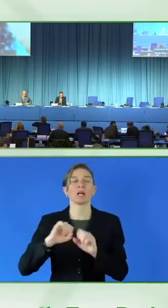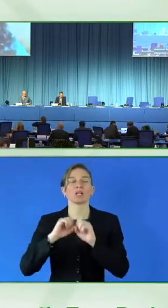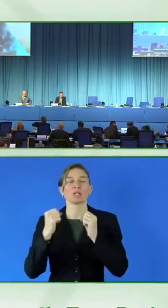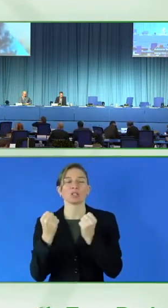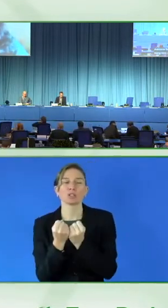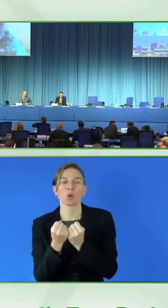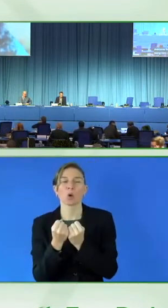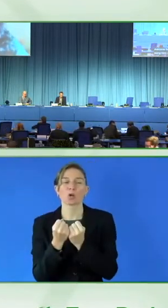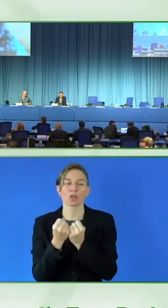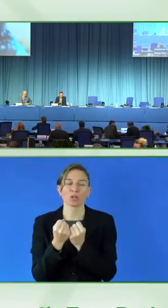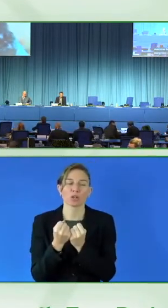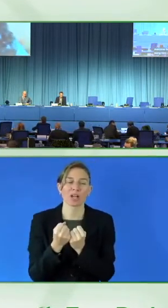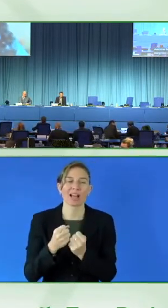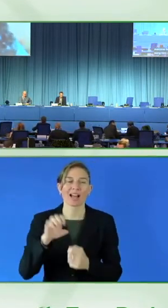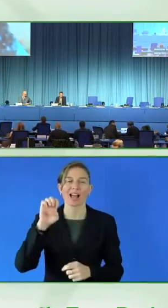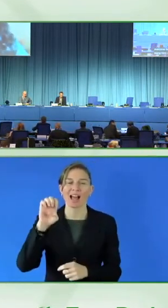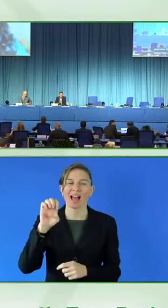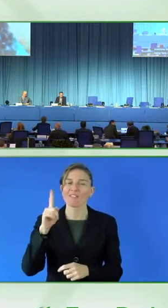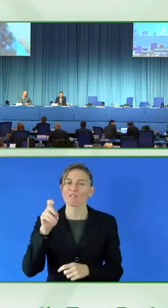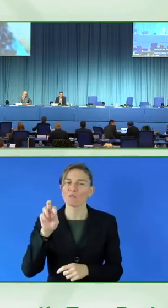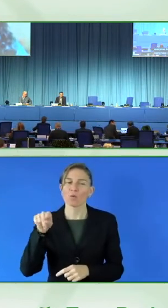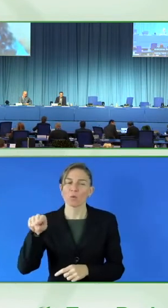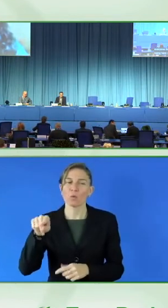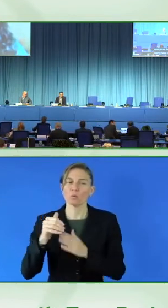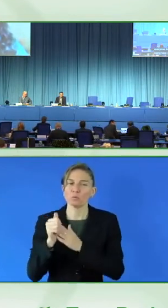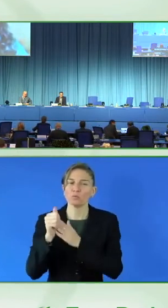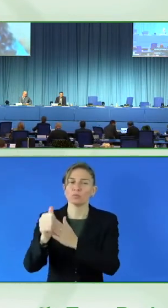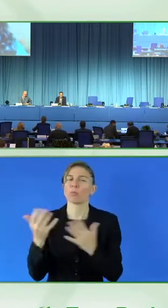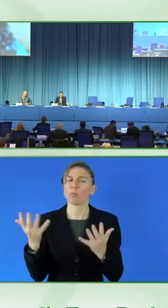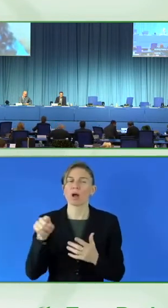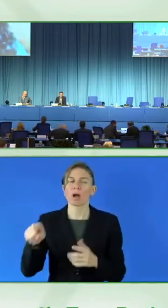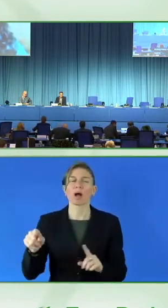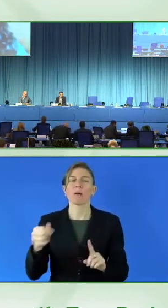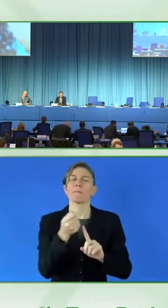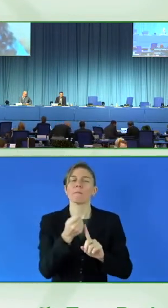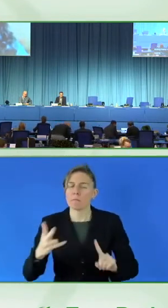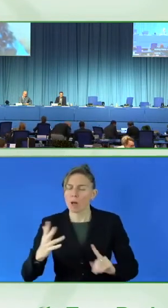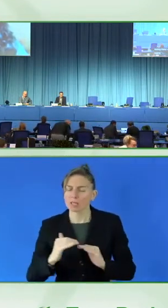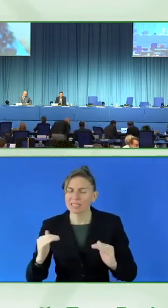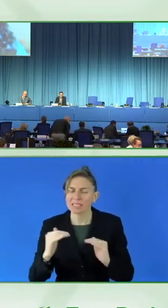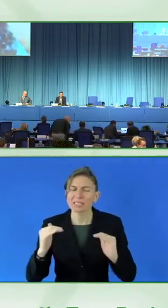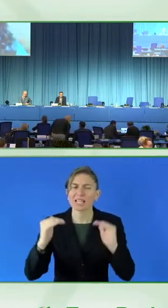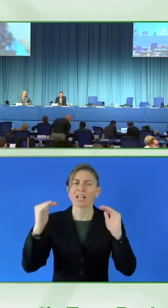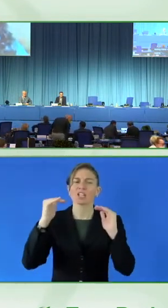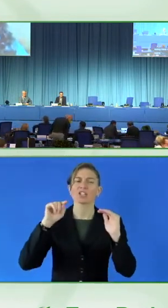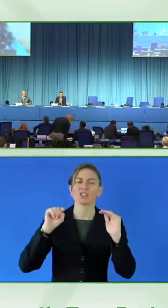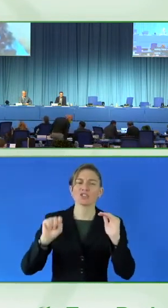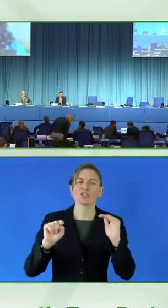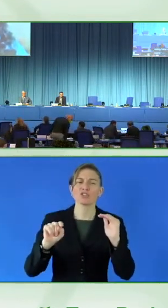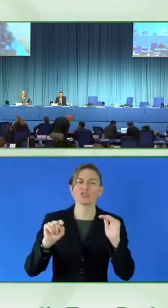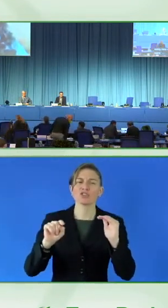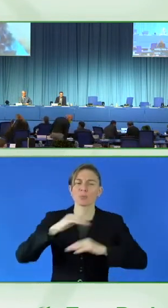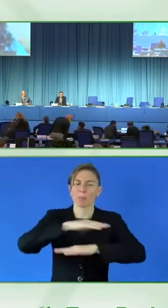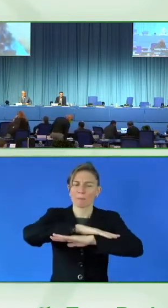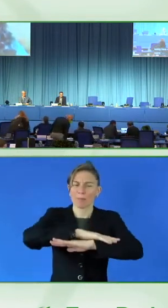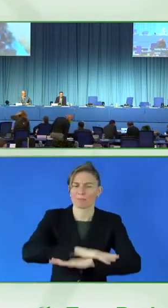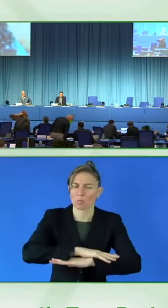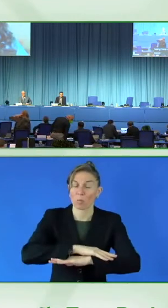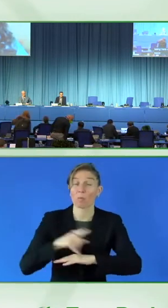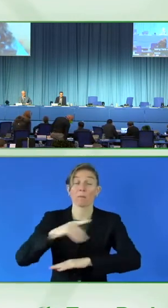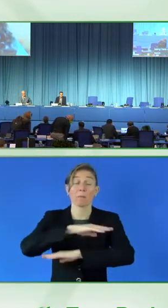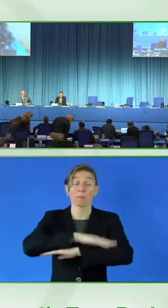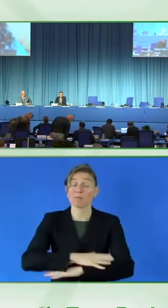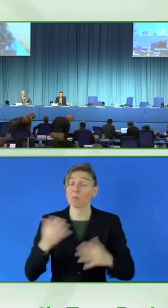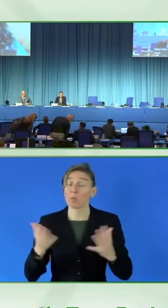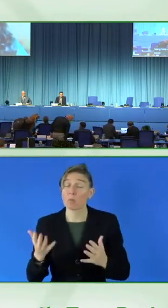Alpha is a multi-stage innovation curation platform. We also invest in